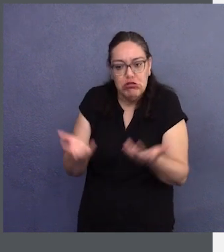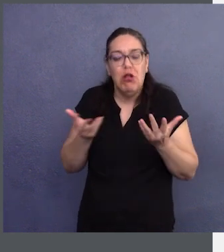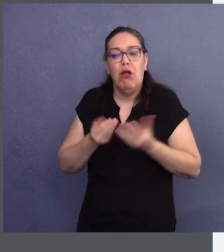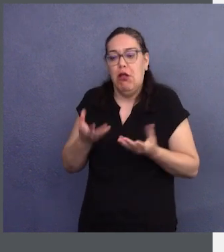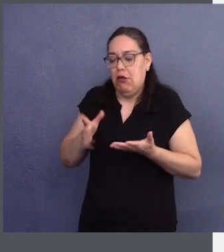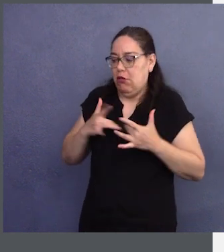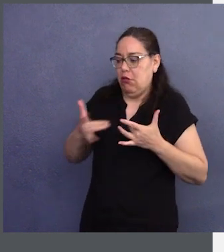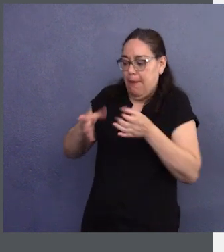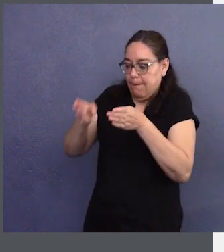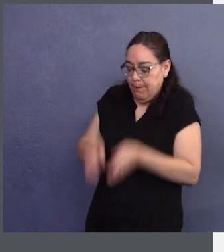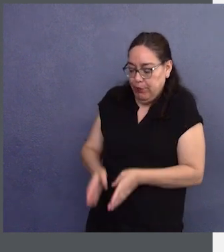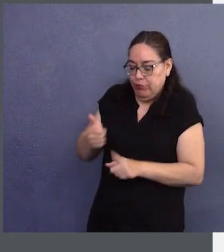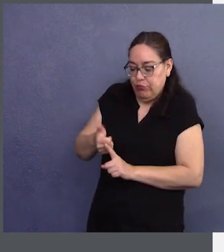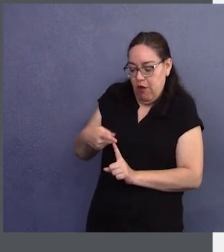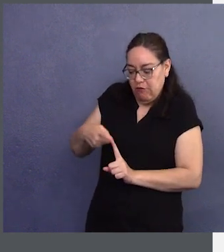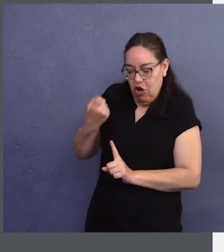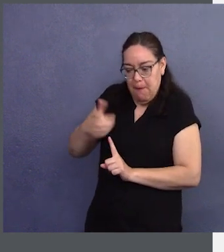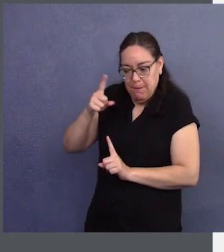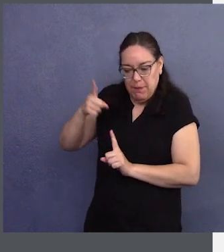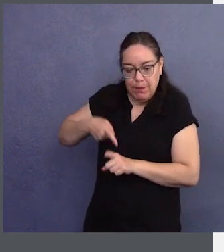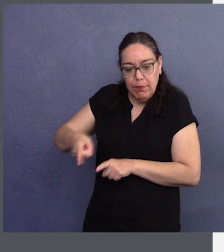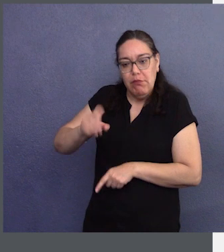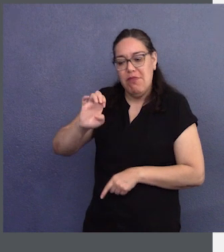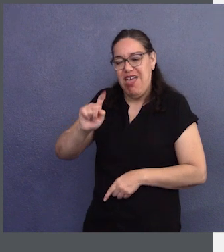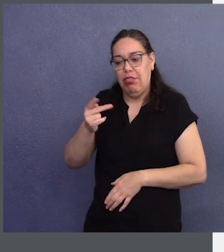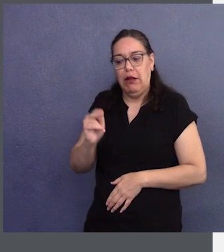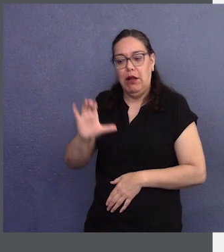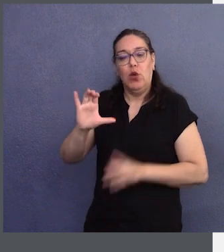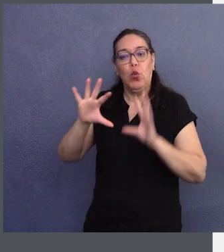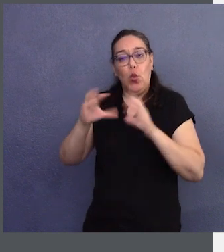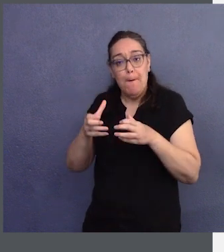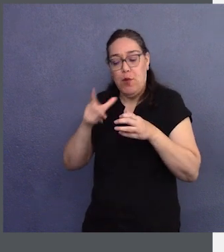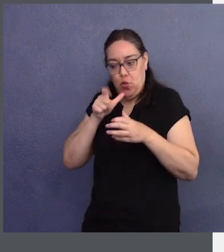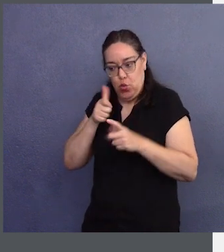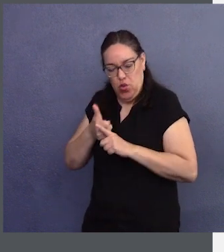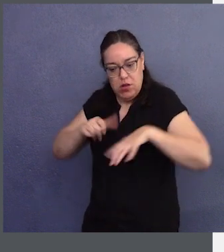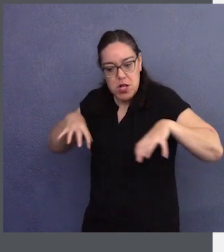any person from an ethnic group that is doing work to promote